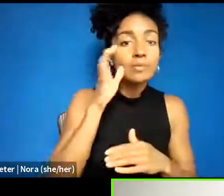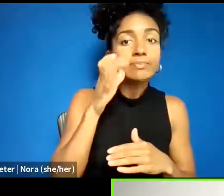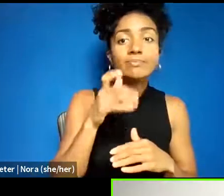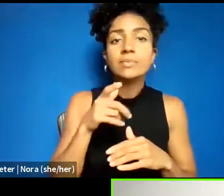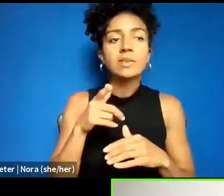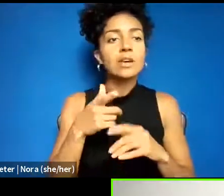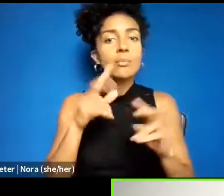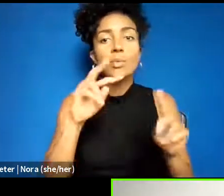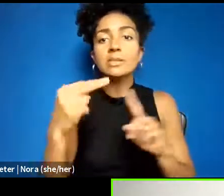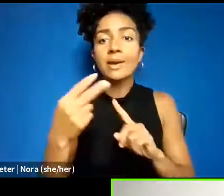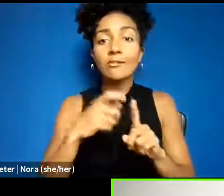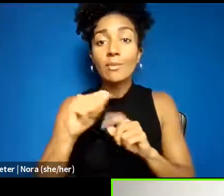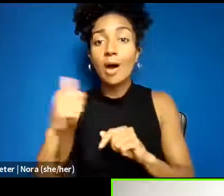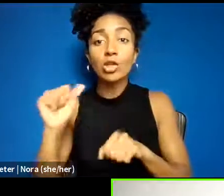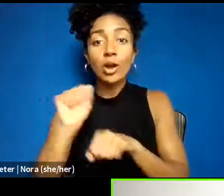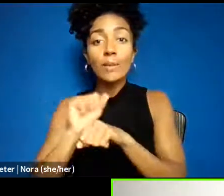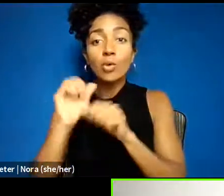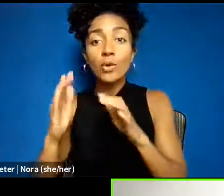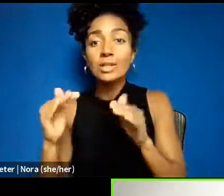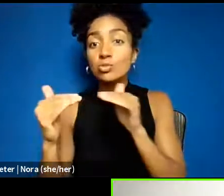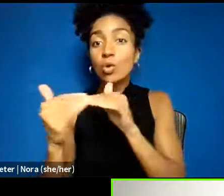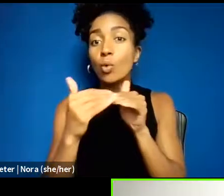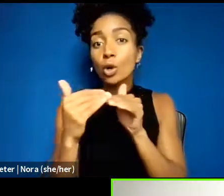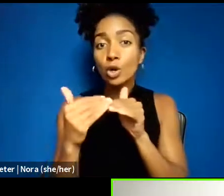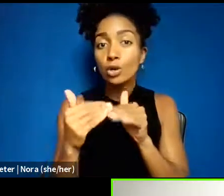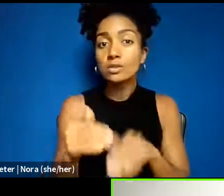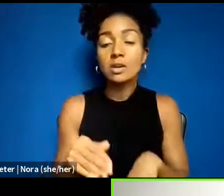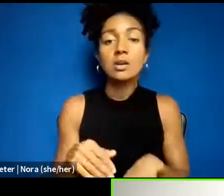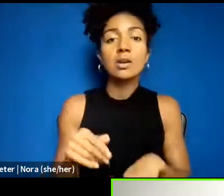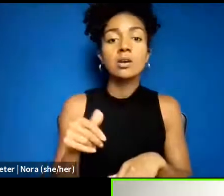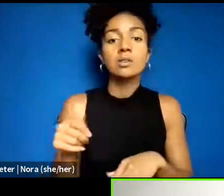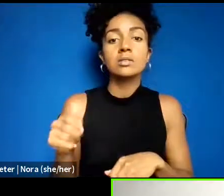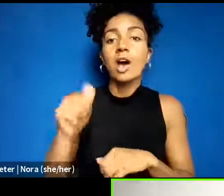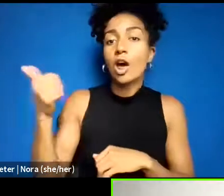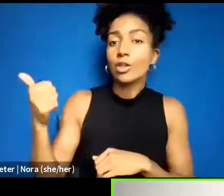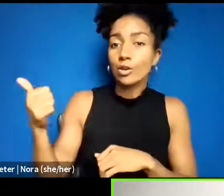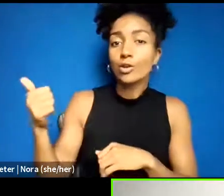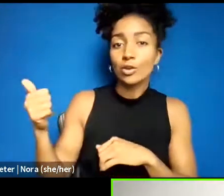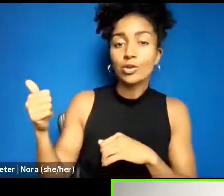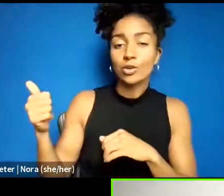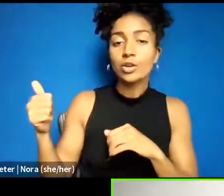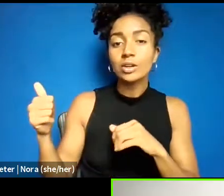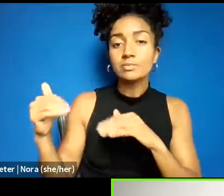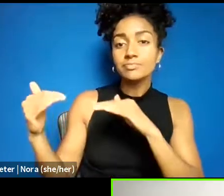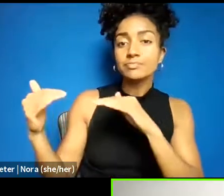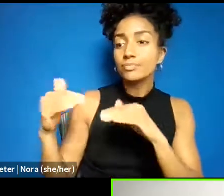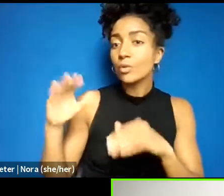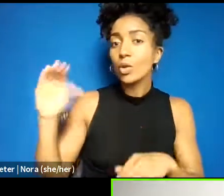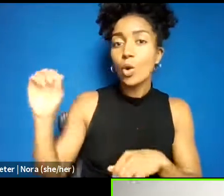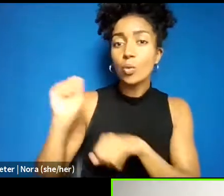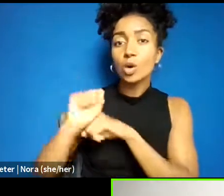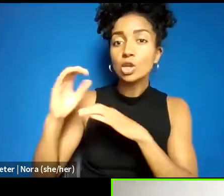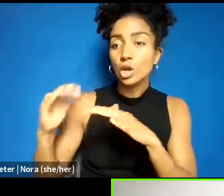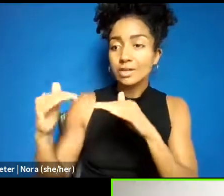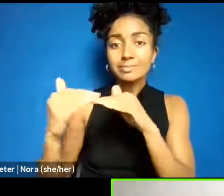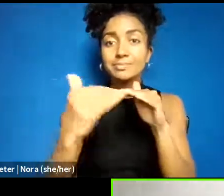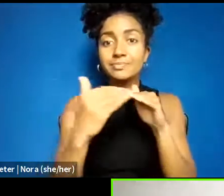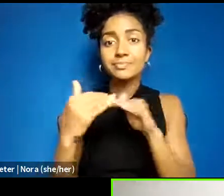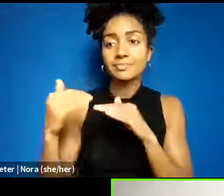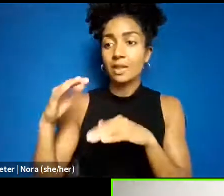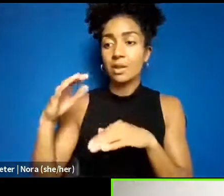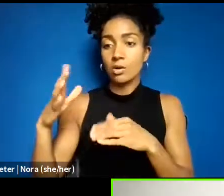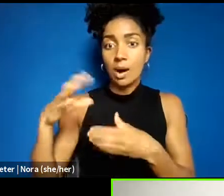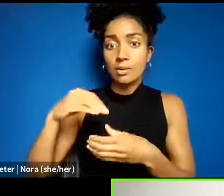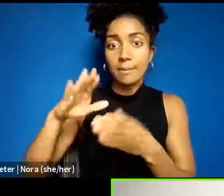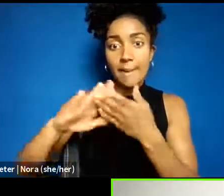employees, or not fellow, other Asanas who are members of the community or who